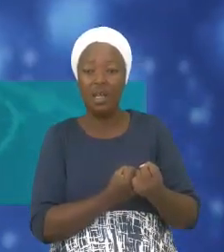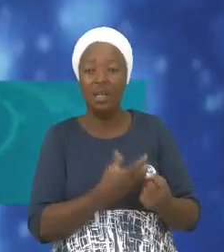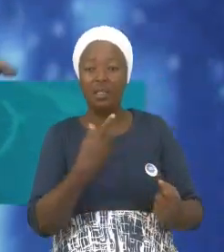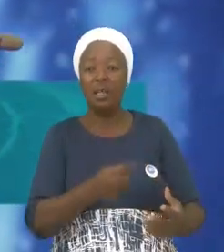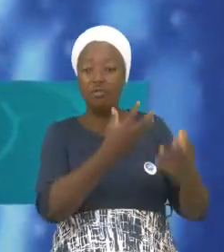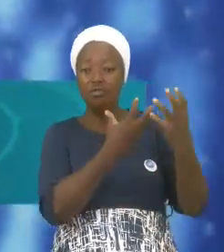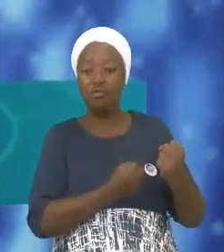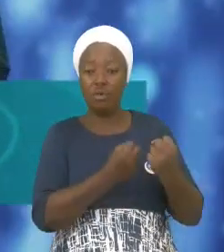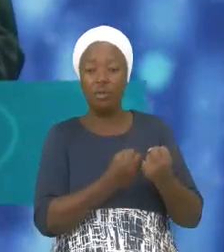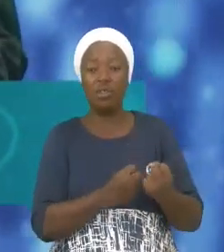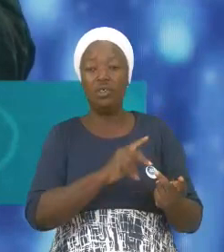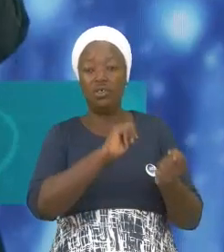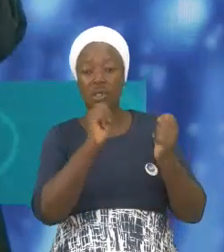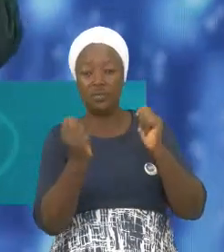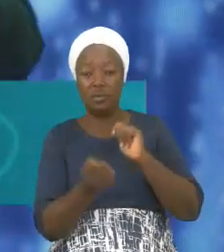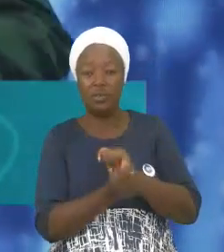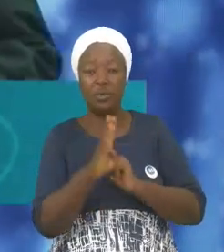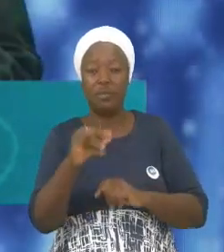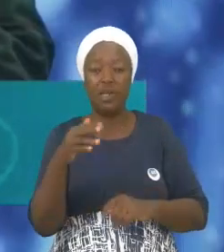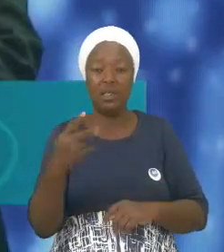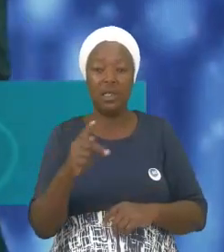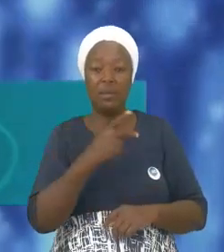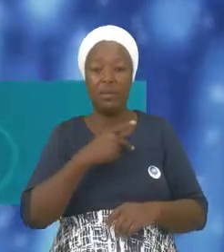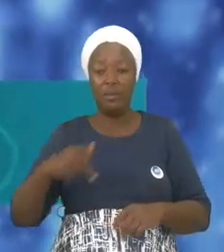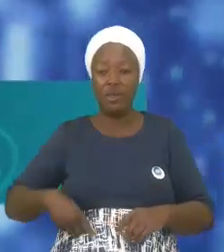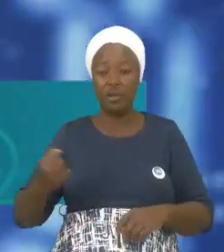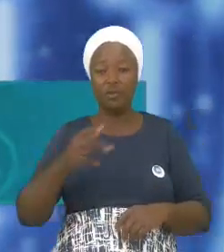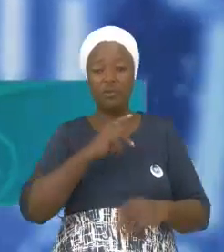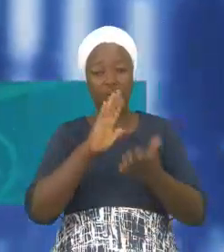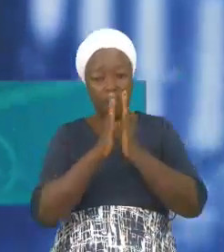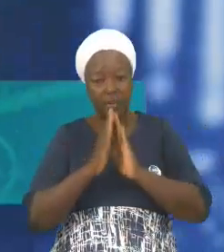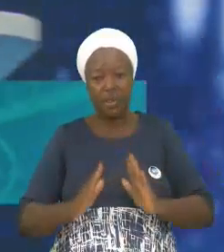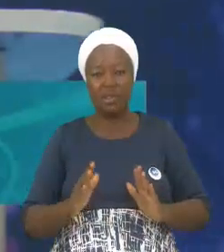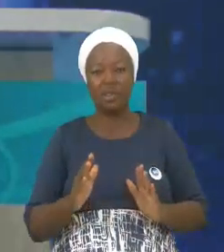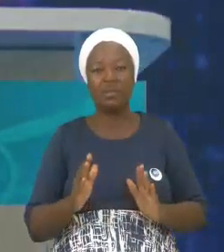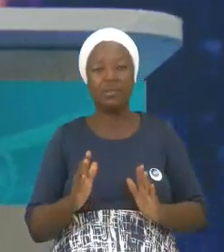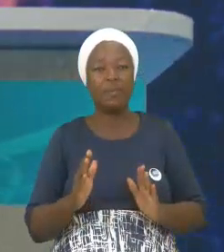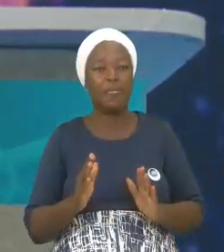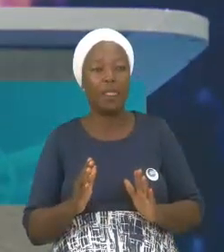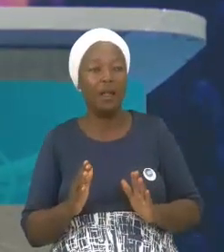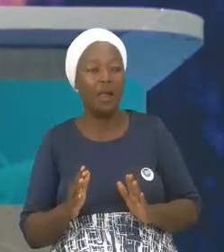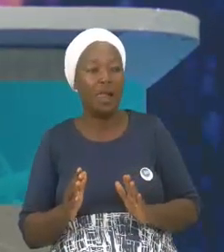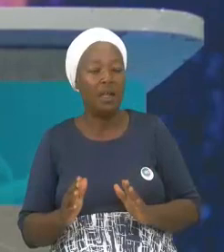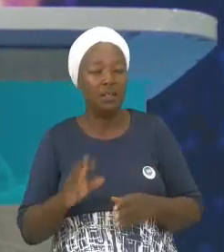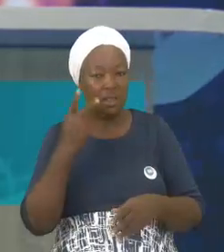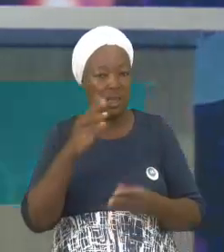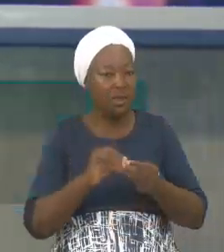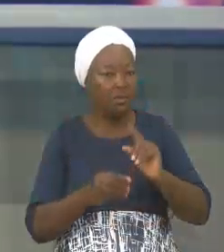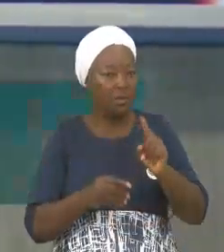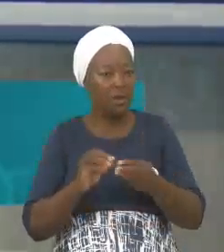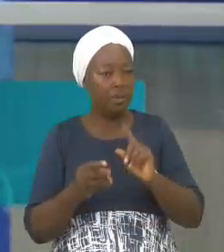trustworthy transformation by the prince of peace. Look at number one. Number one, we're looking at